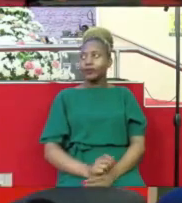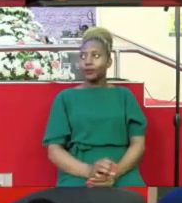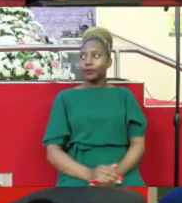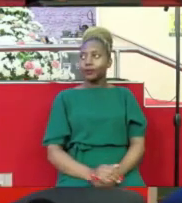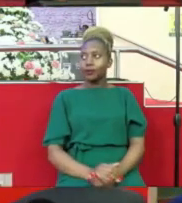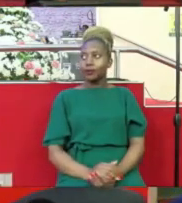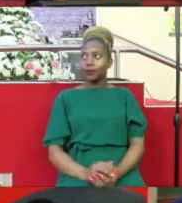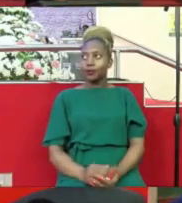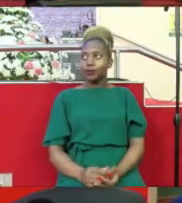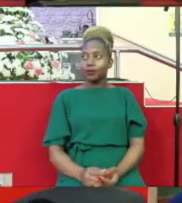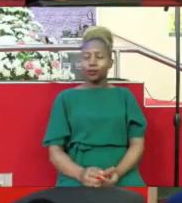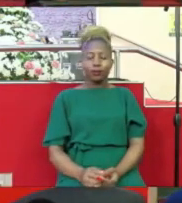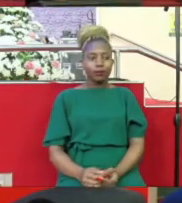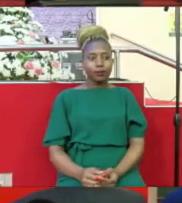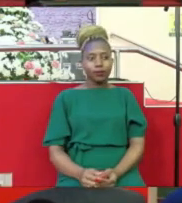Jesus.